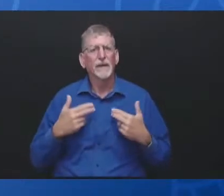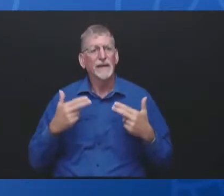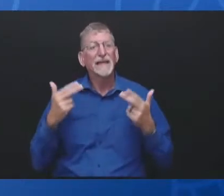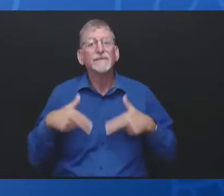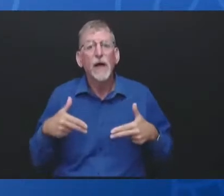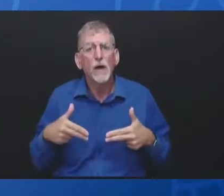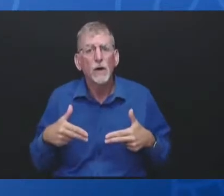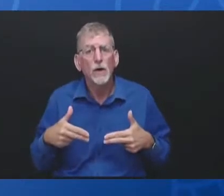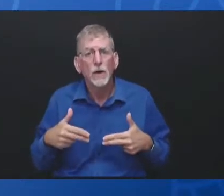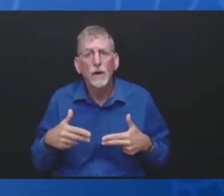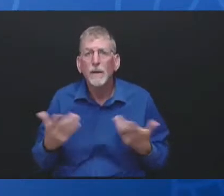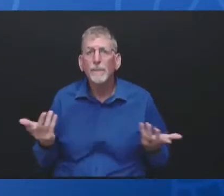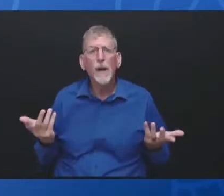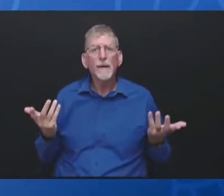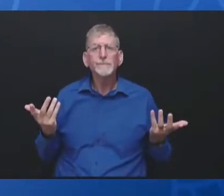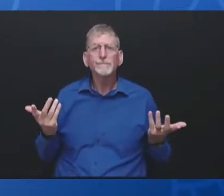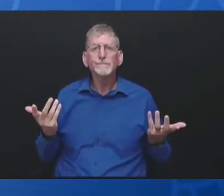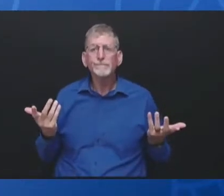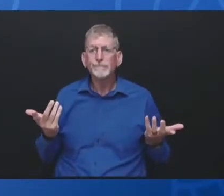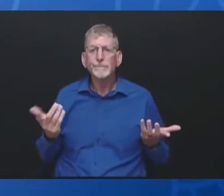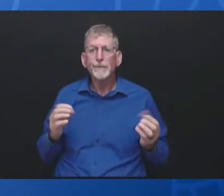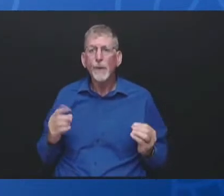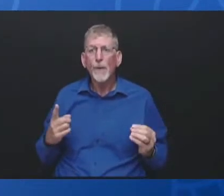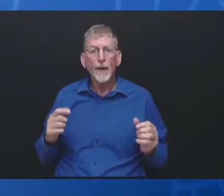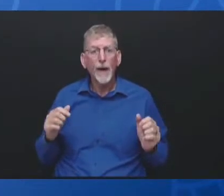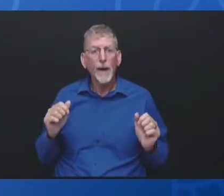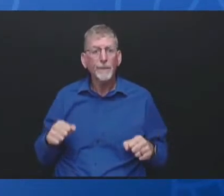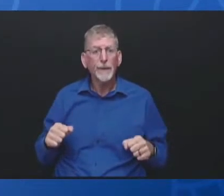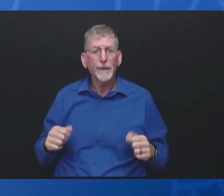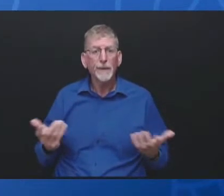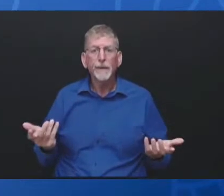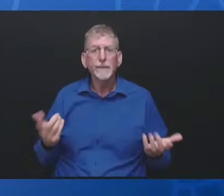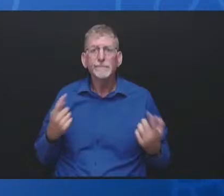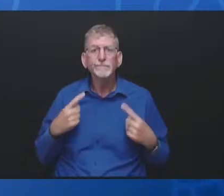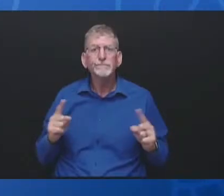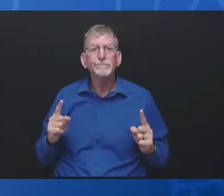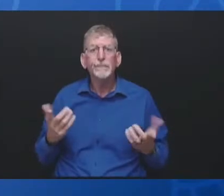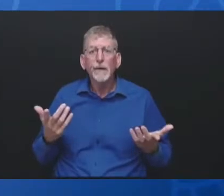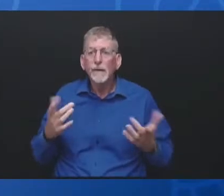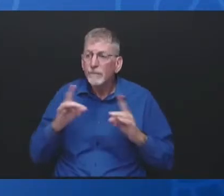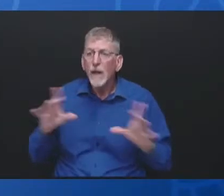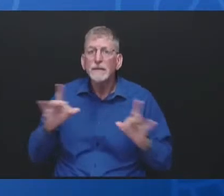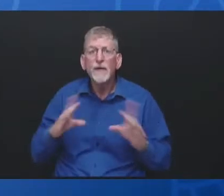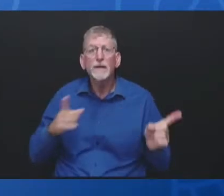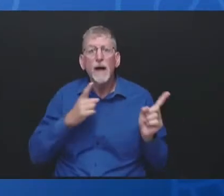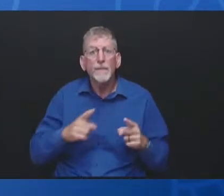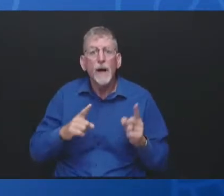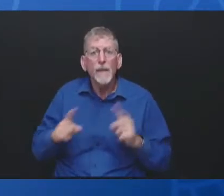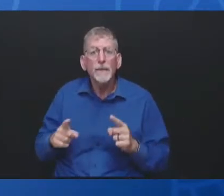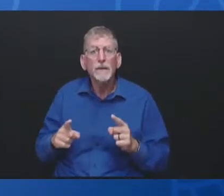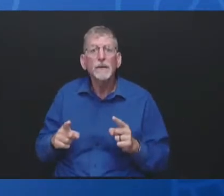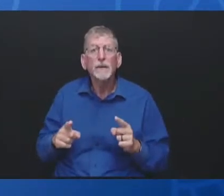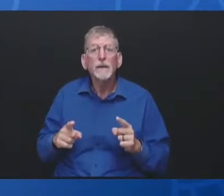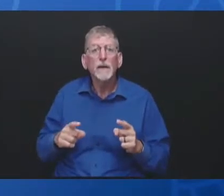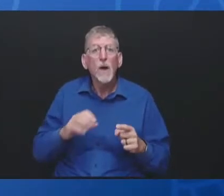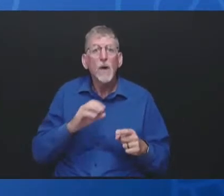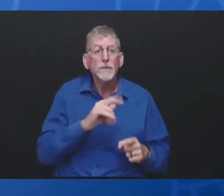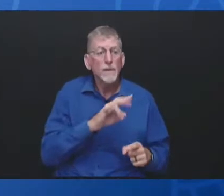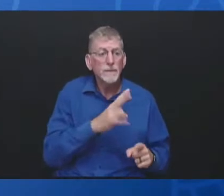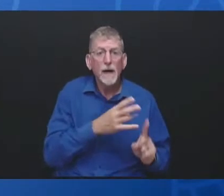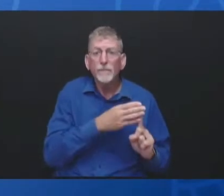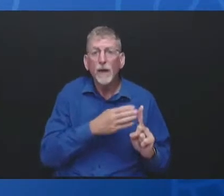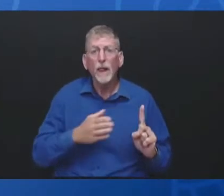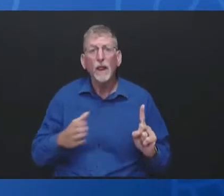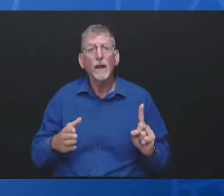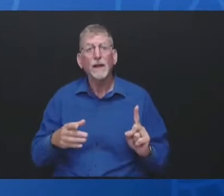possible after the heinousness of October 7th, the nature of what had occurred on that day, the